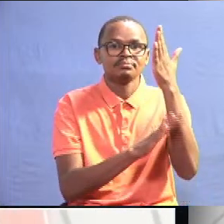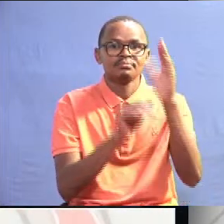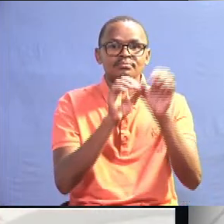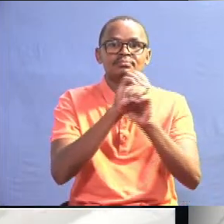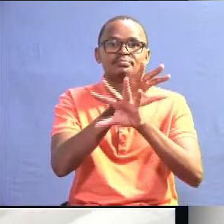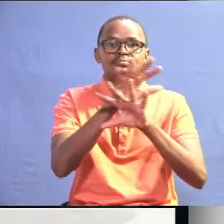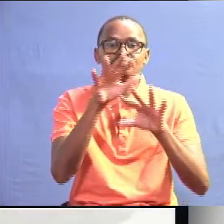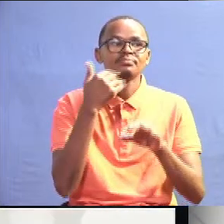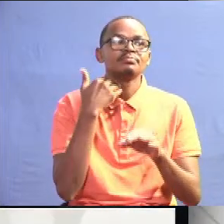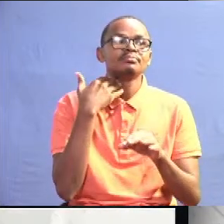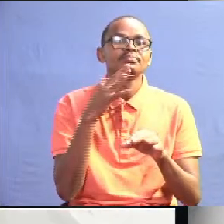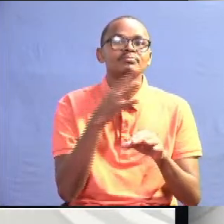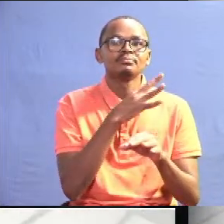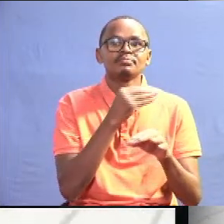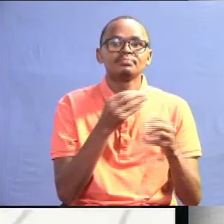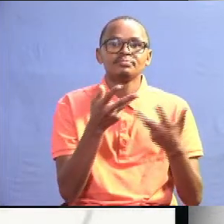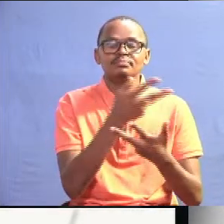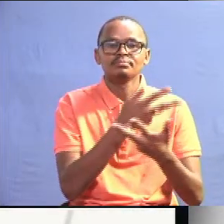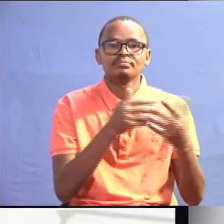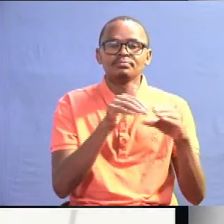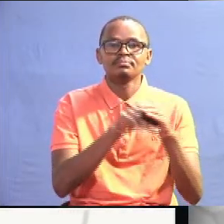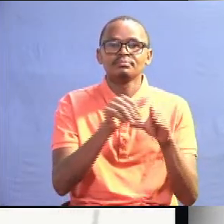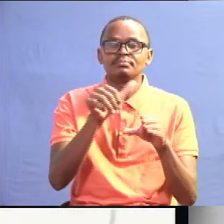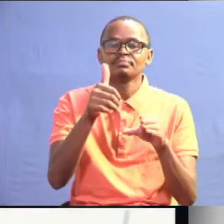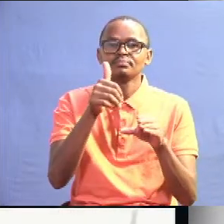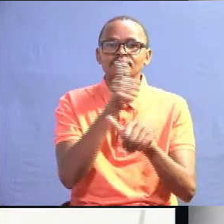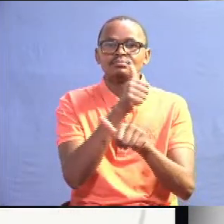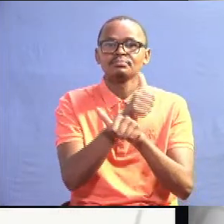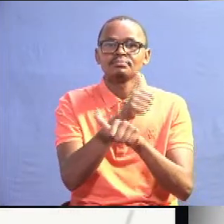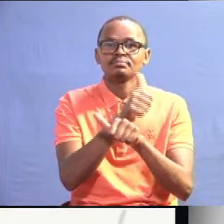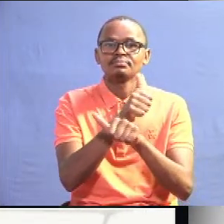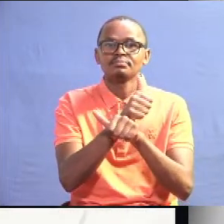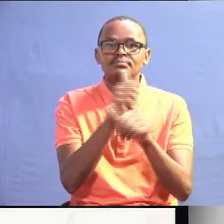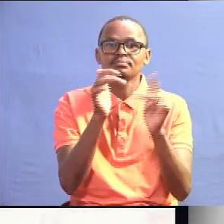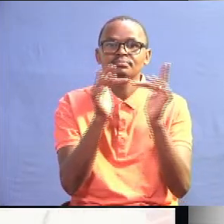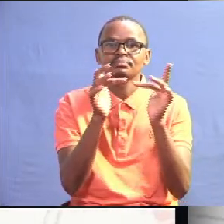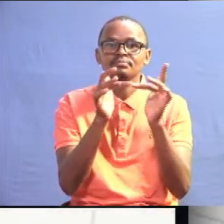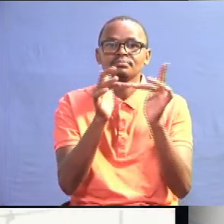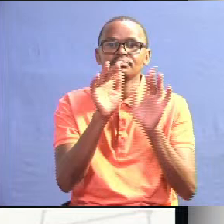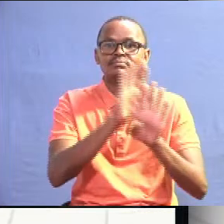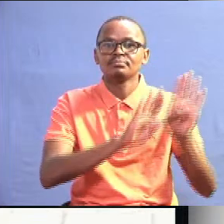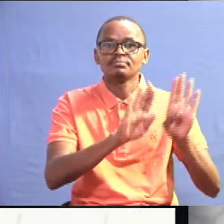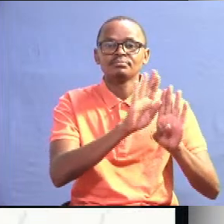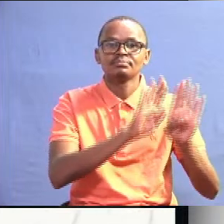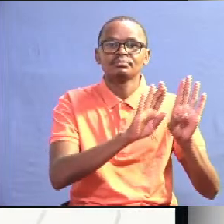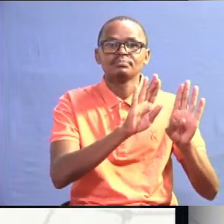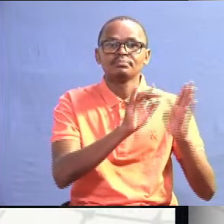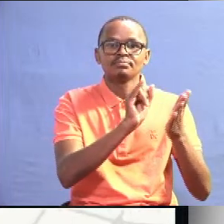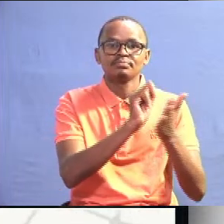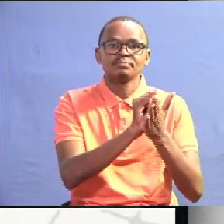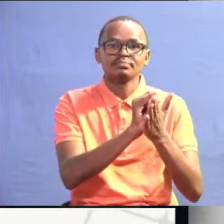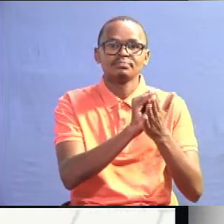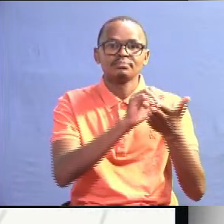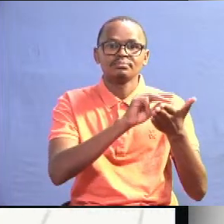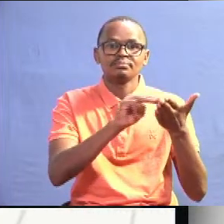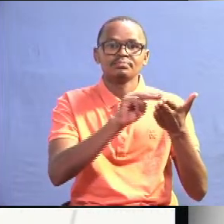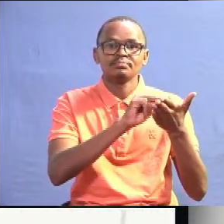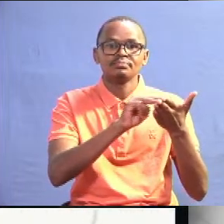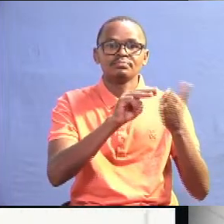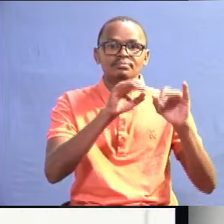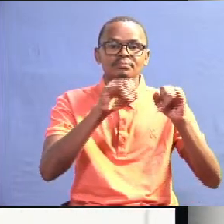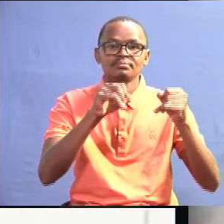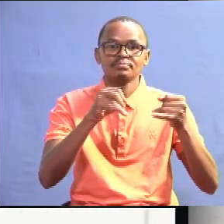spreading hate and engaging in other harmful online behavior. That is the message from the